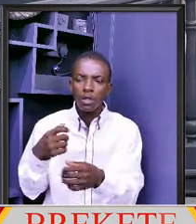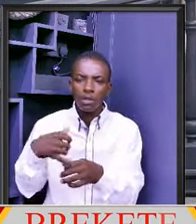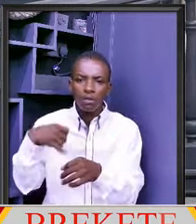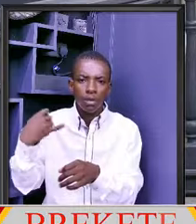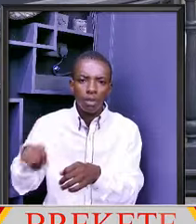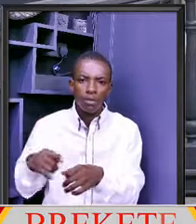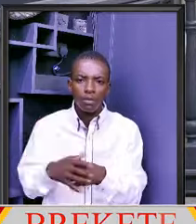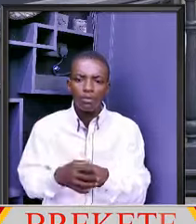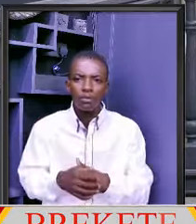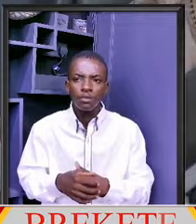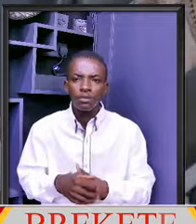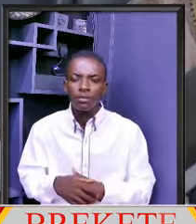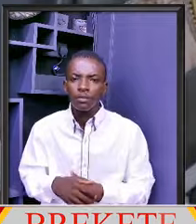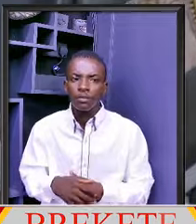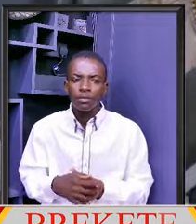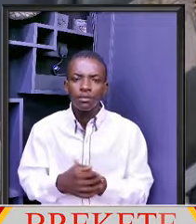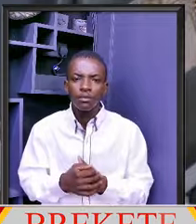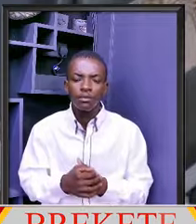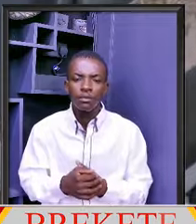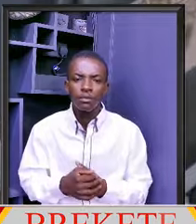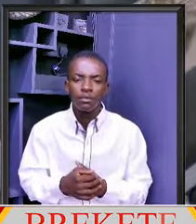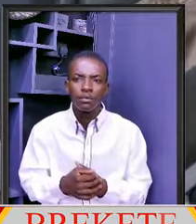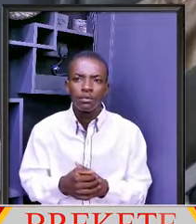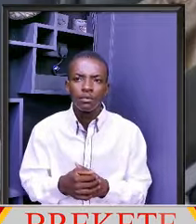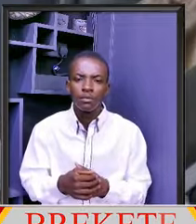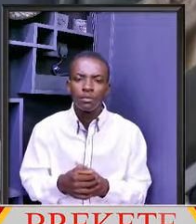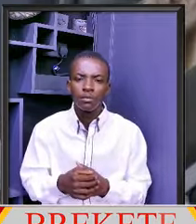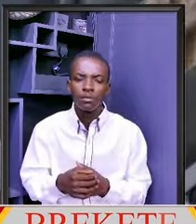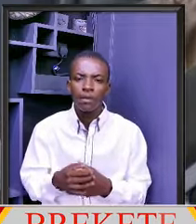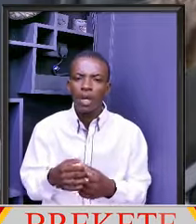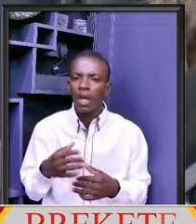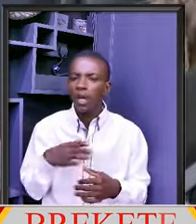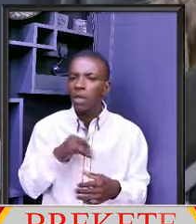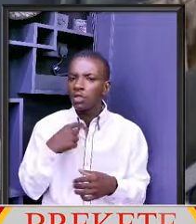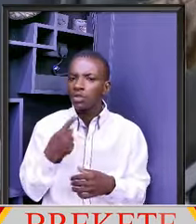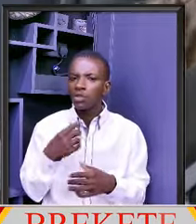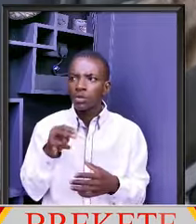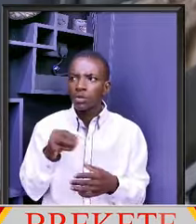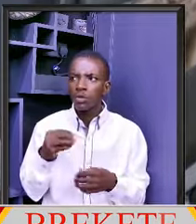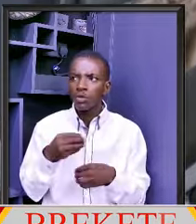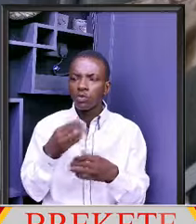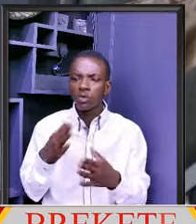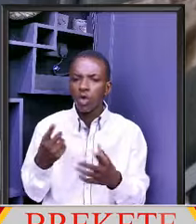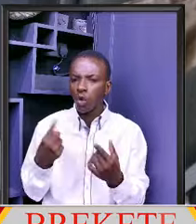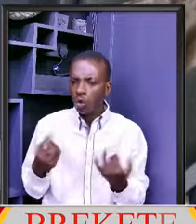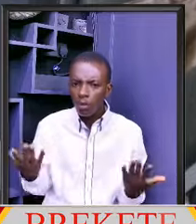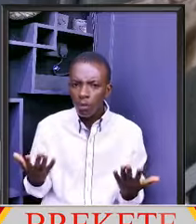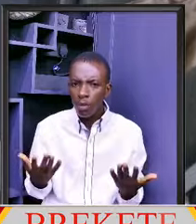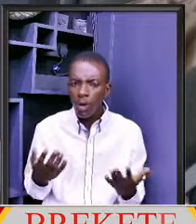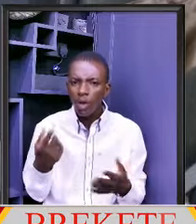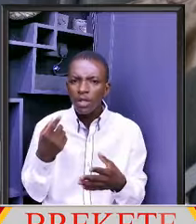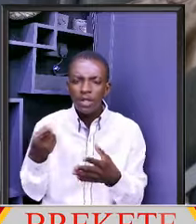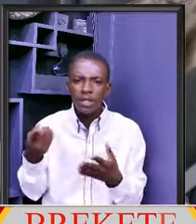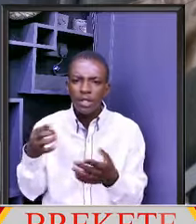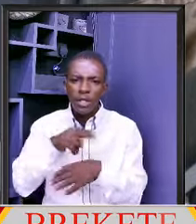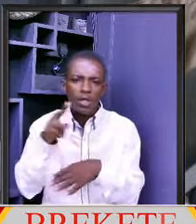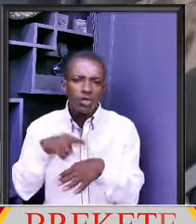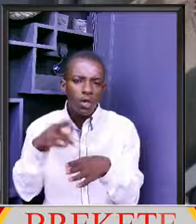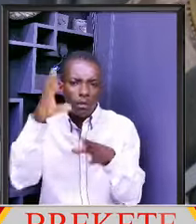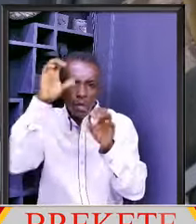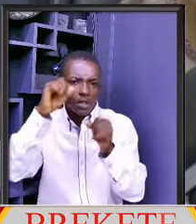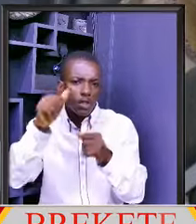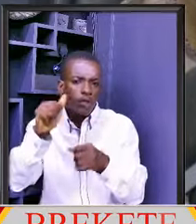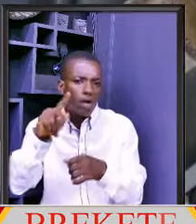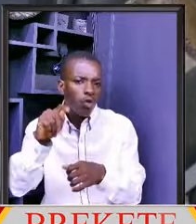Yes. I'm telling you, my ordinary president. And I told the officer, I said, come, this is the national president